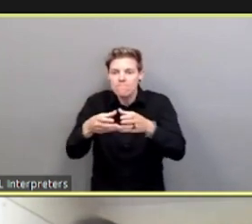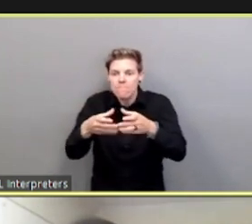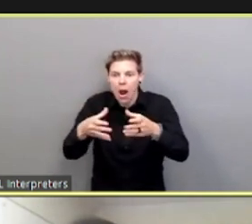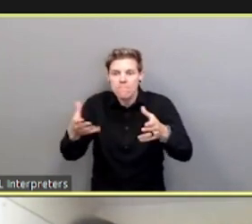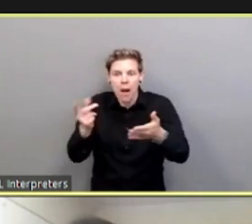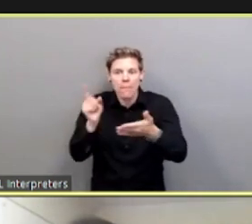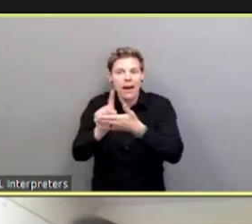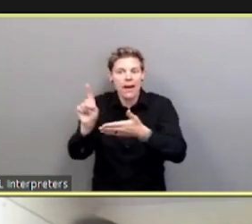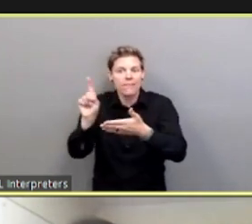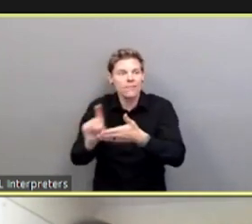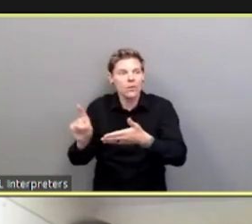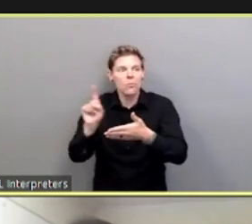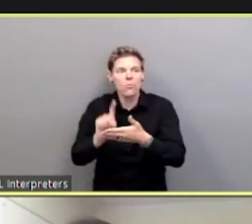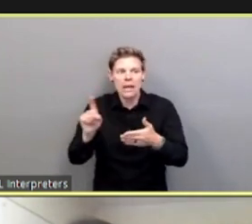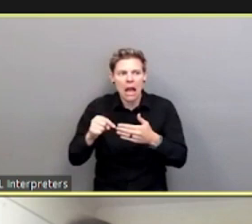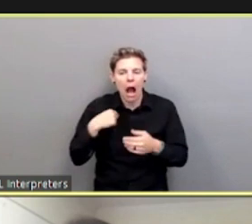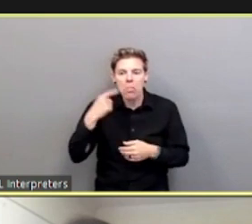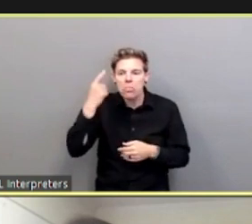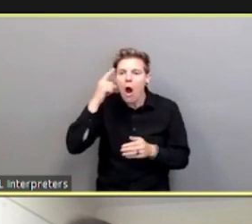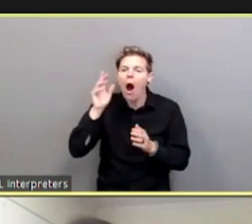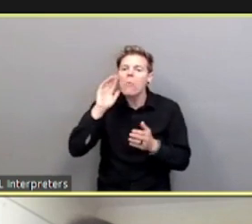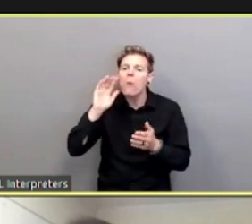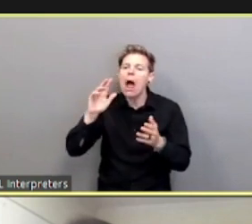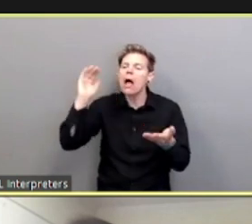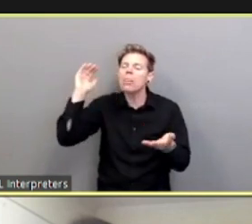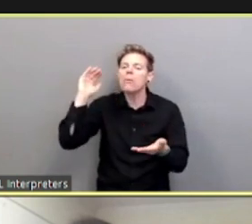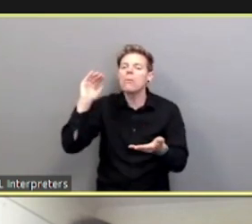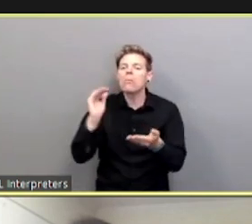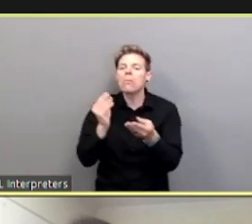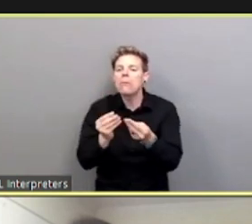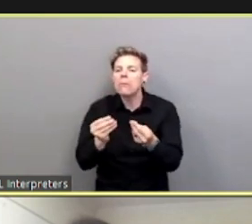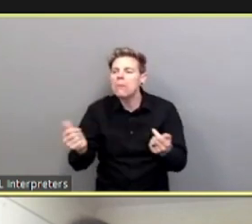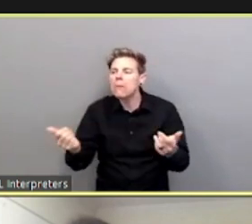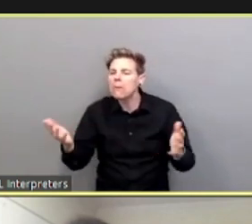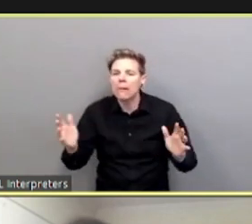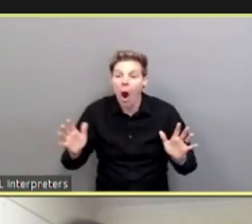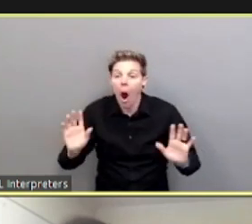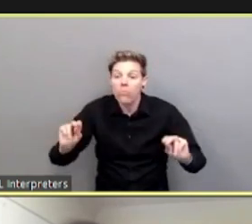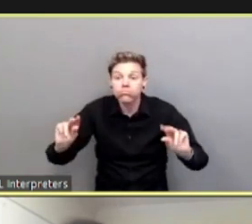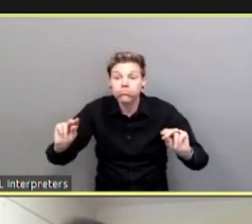would do. So congratulations to all New Mexicans. We have